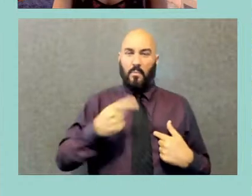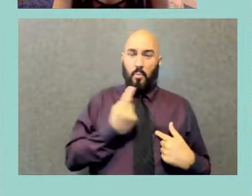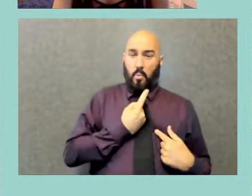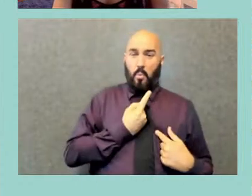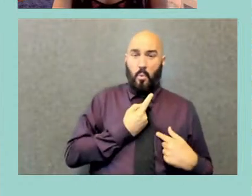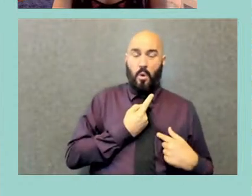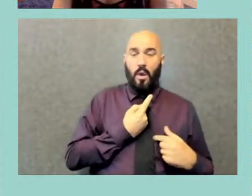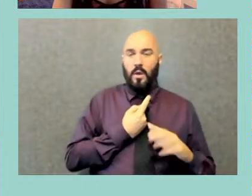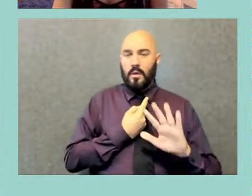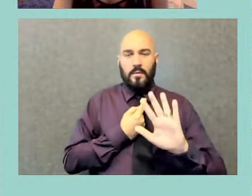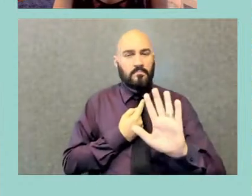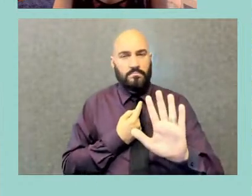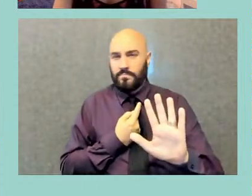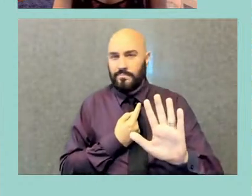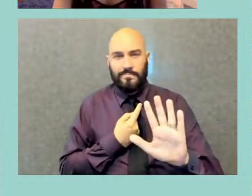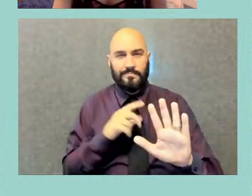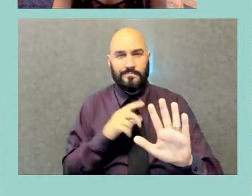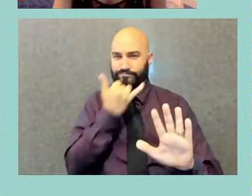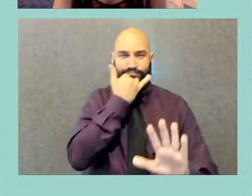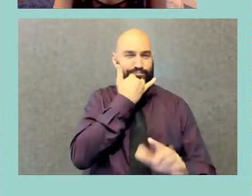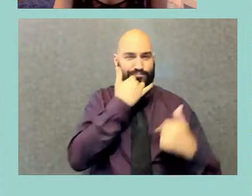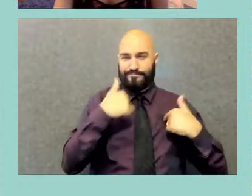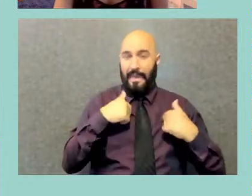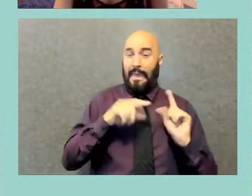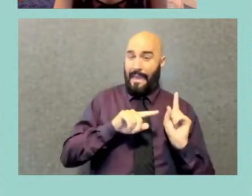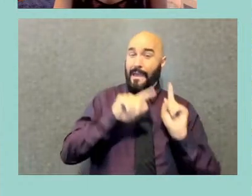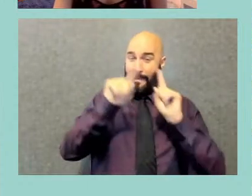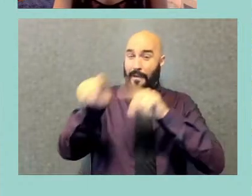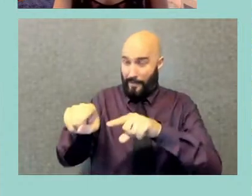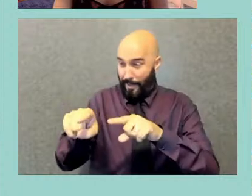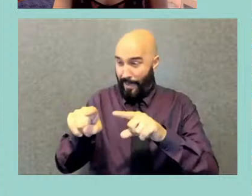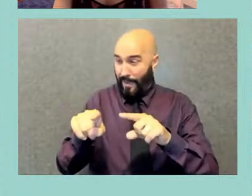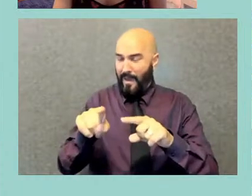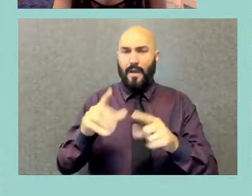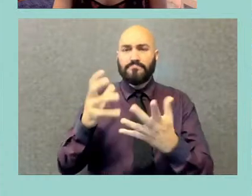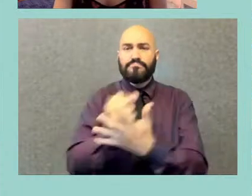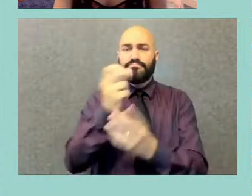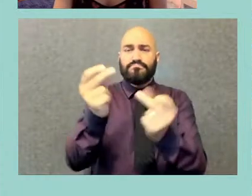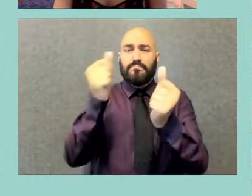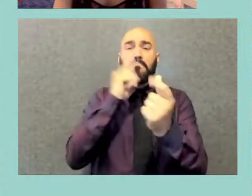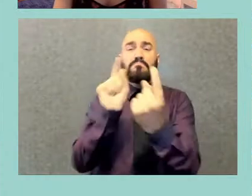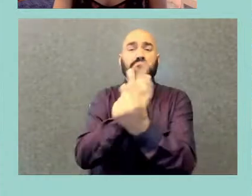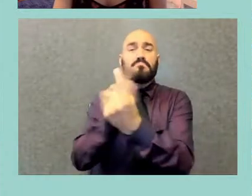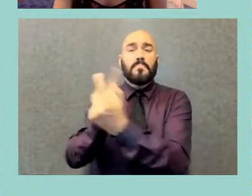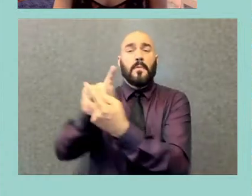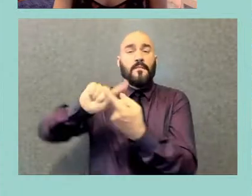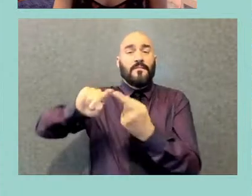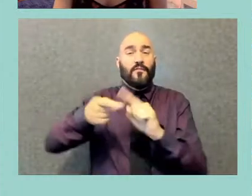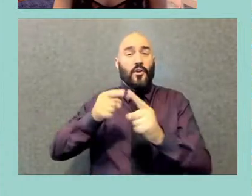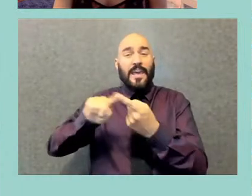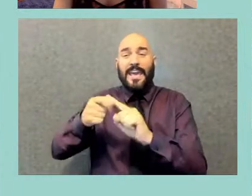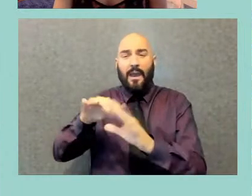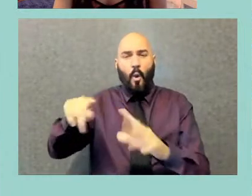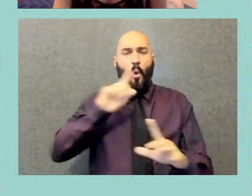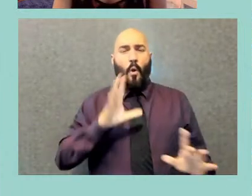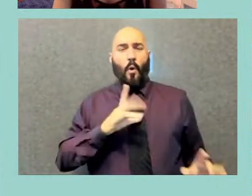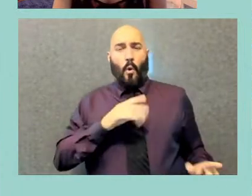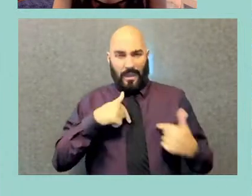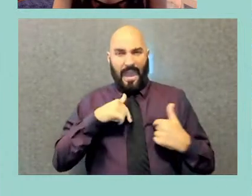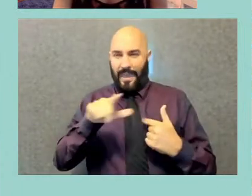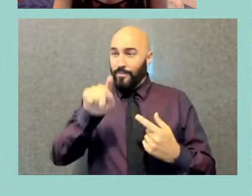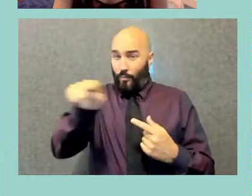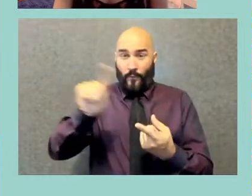quickly found friends and was invited into a community which has become integral to my sense of self. However, it was